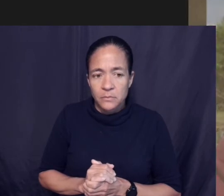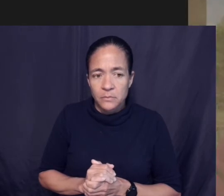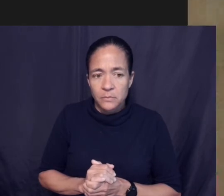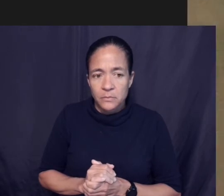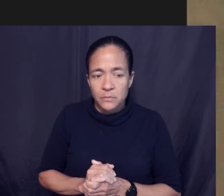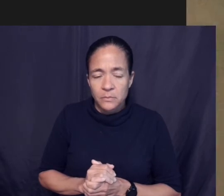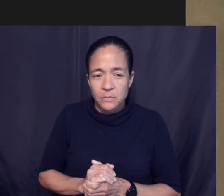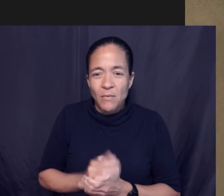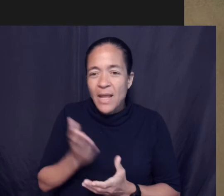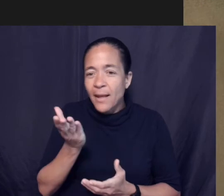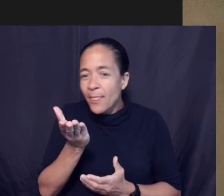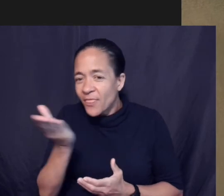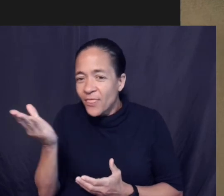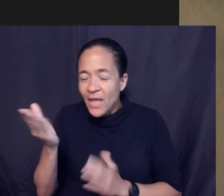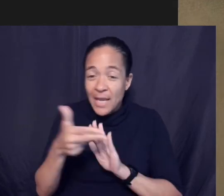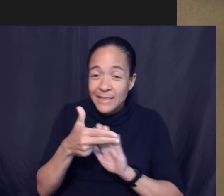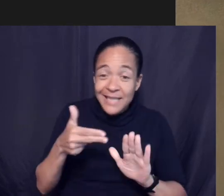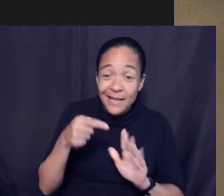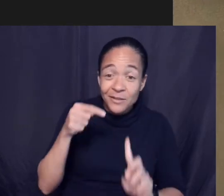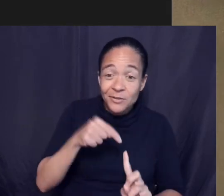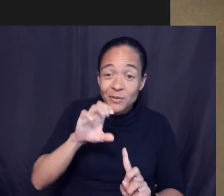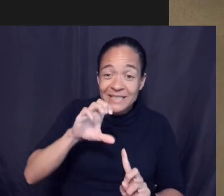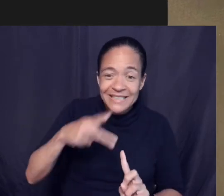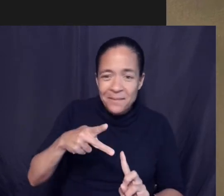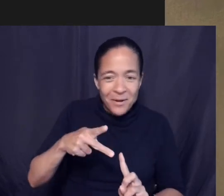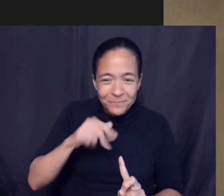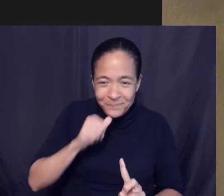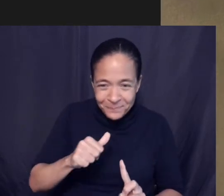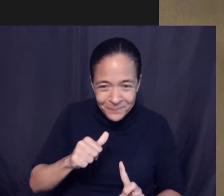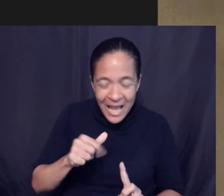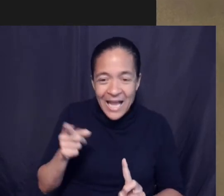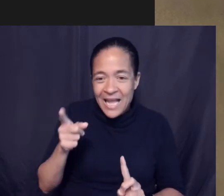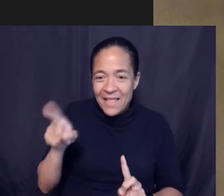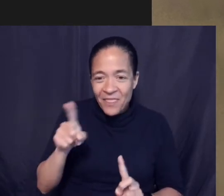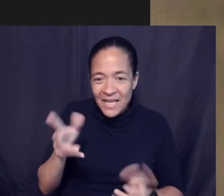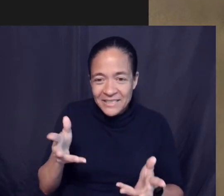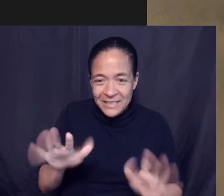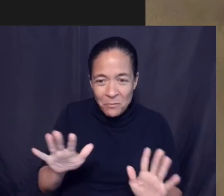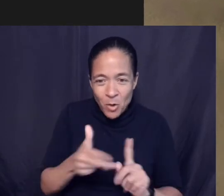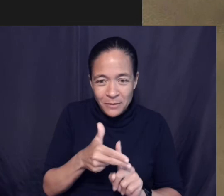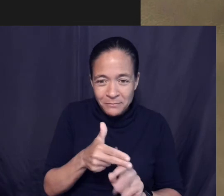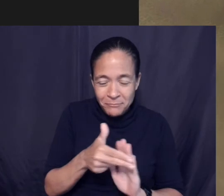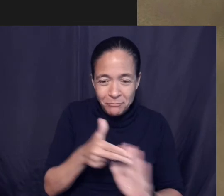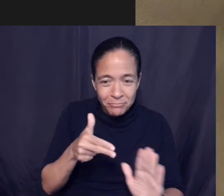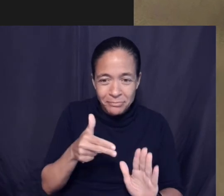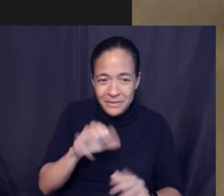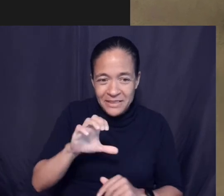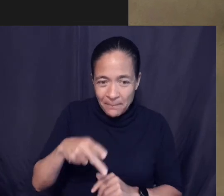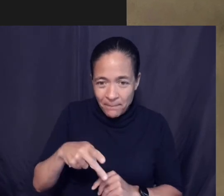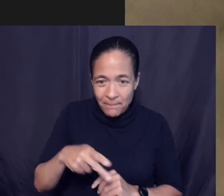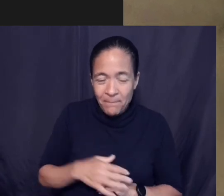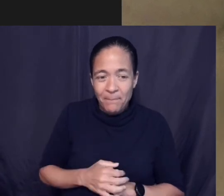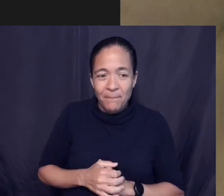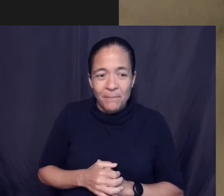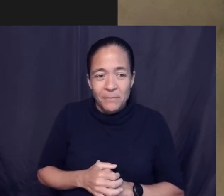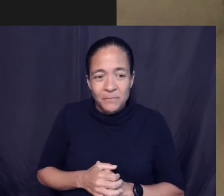They would never like diagnose her with cerebral palsy at all. Nobody wanted to label her that.